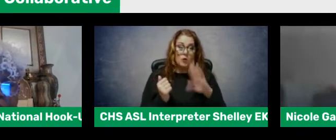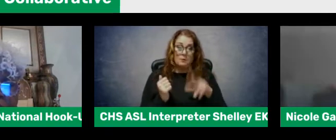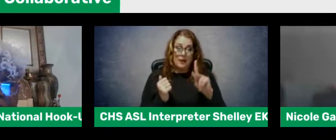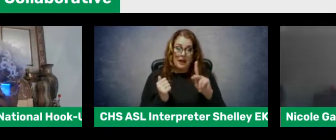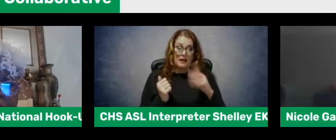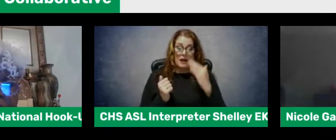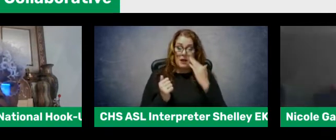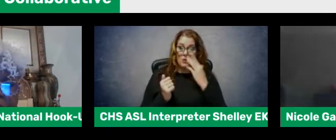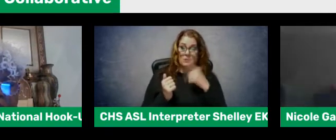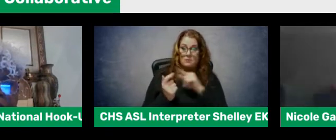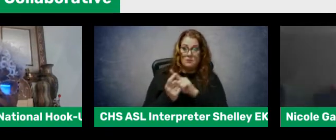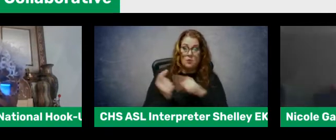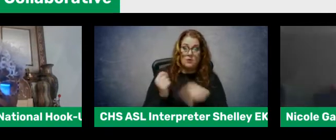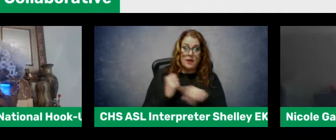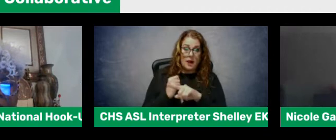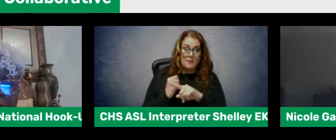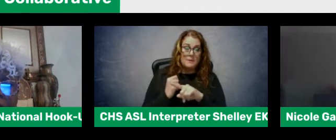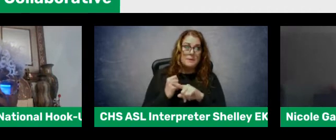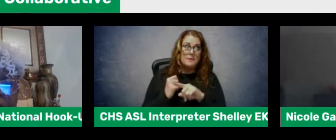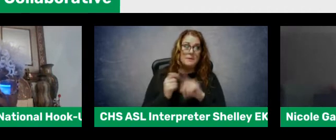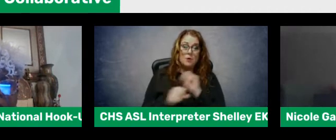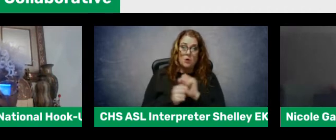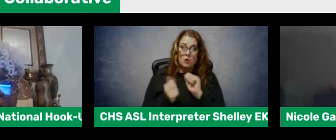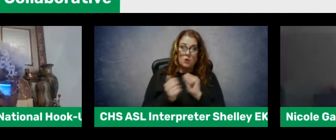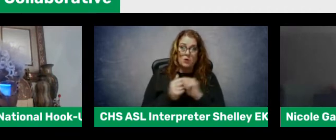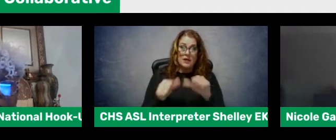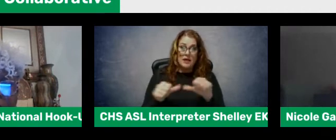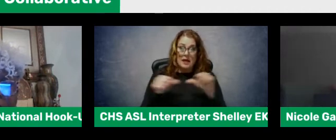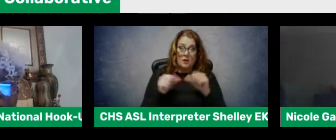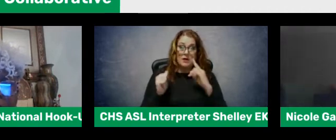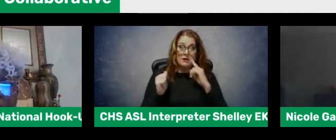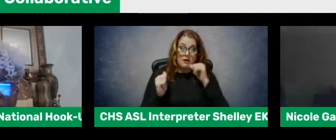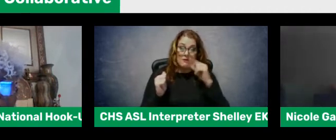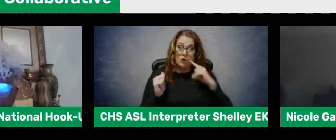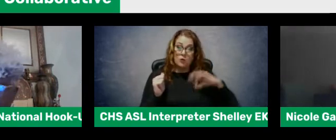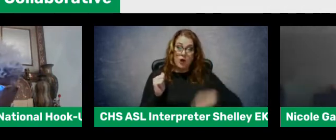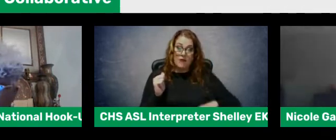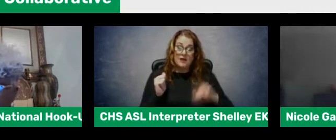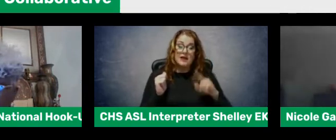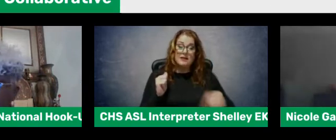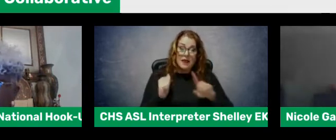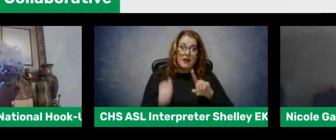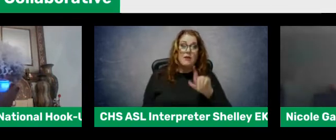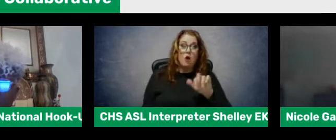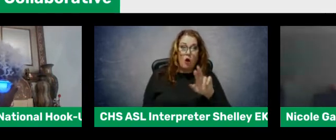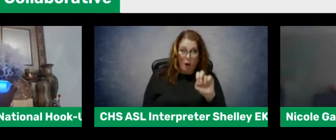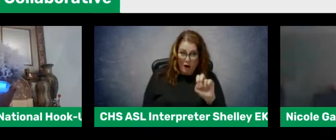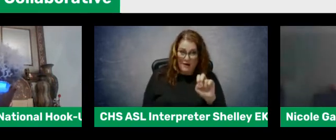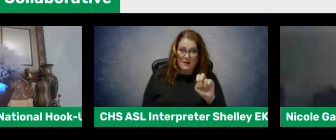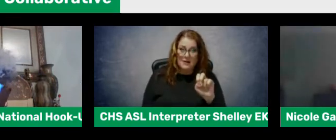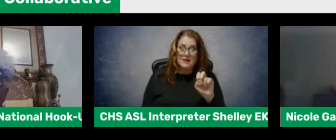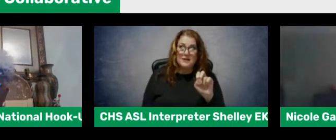know them in working with area nonprofits, and they are a